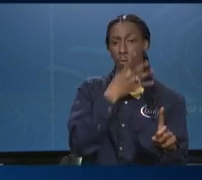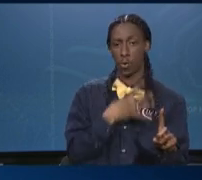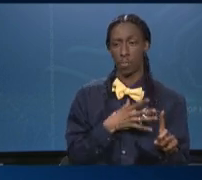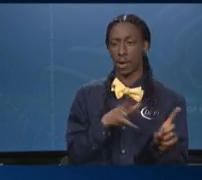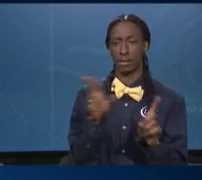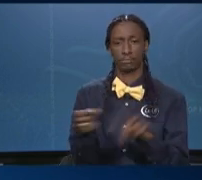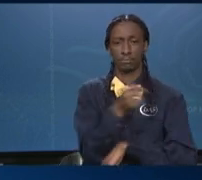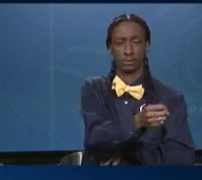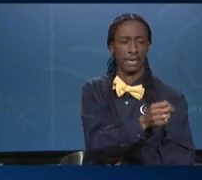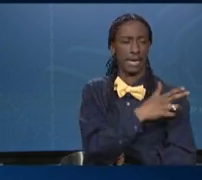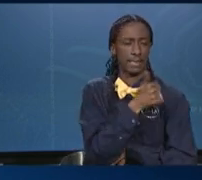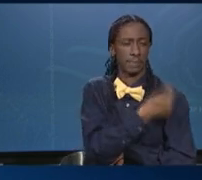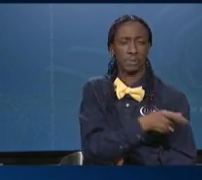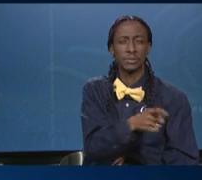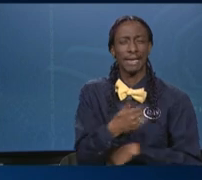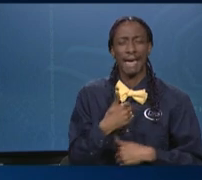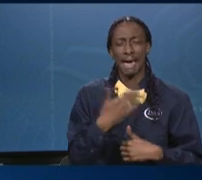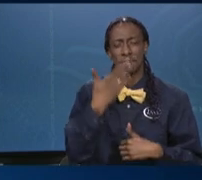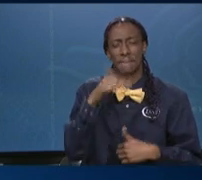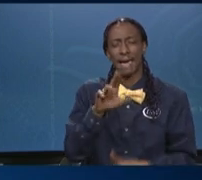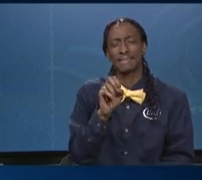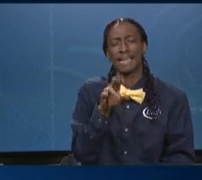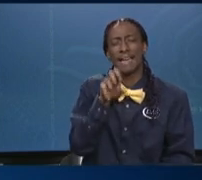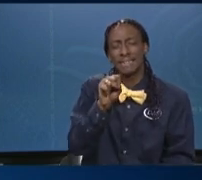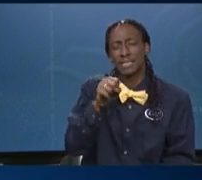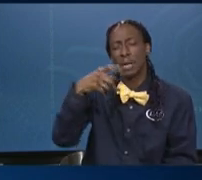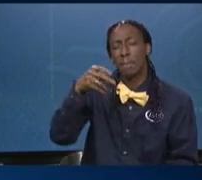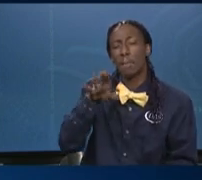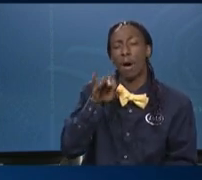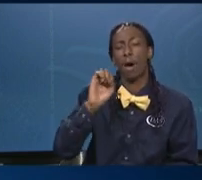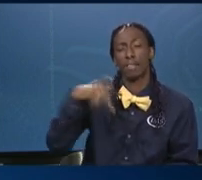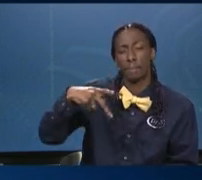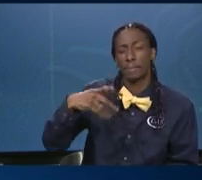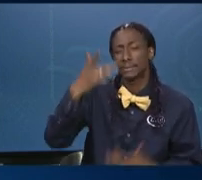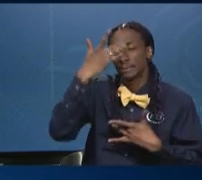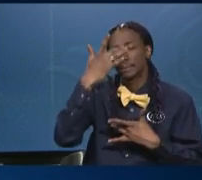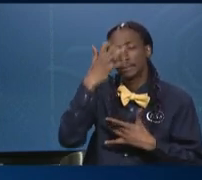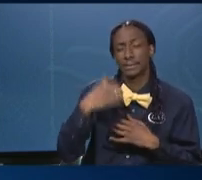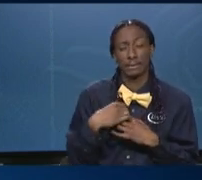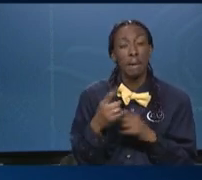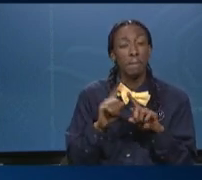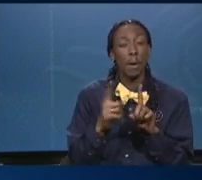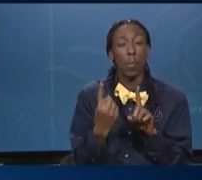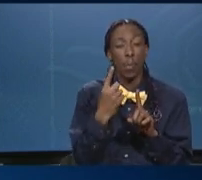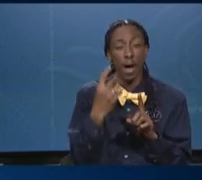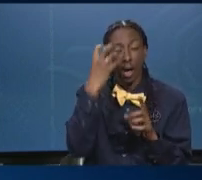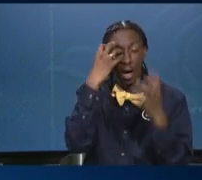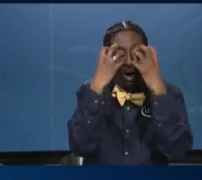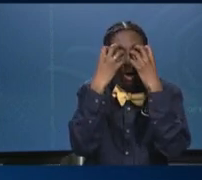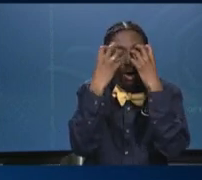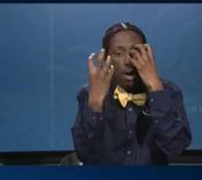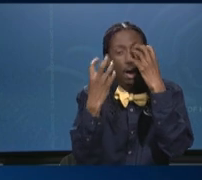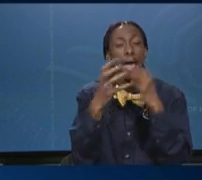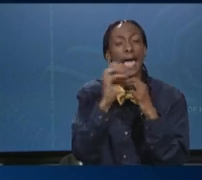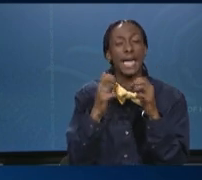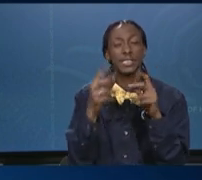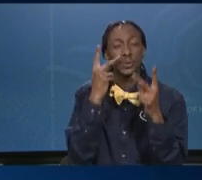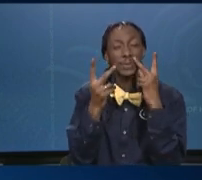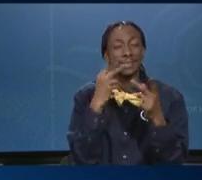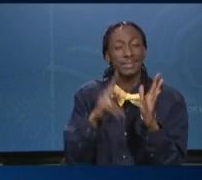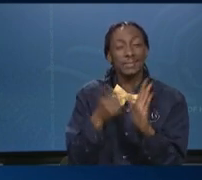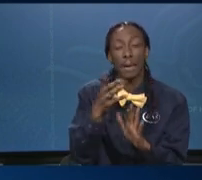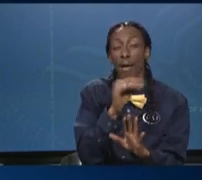such bad sinus polyp disease that one of her eyeballs was protruding and she was seeing double. And it was a